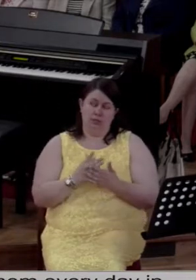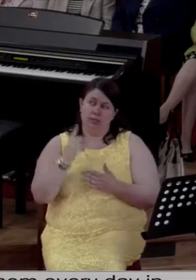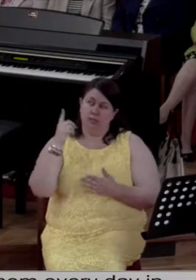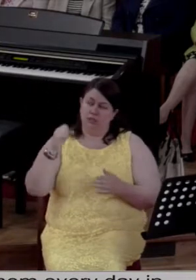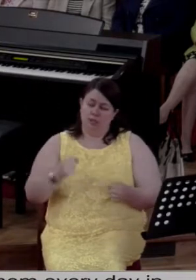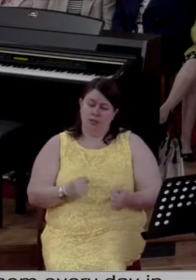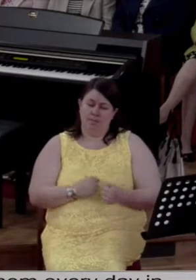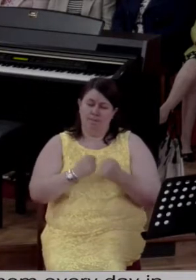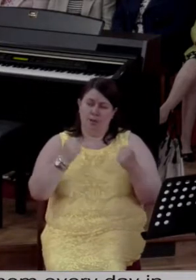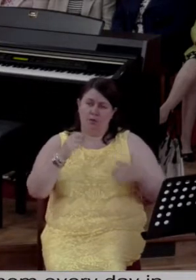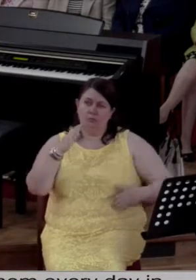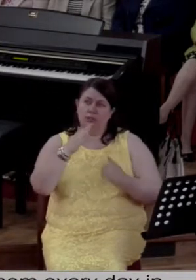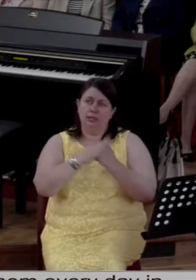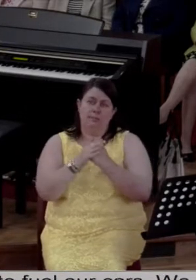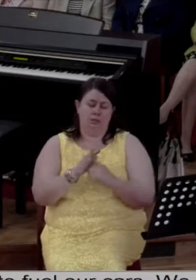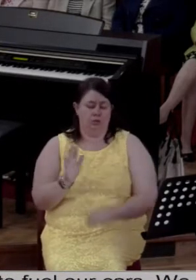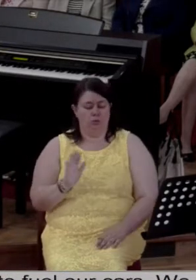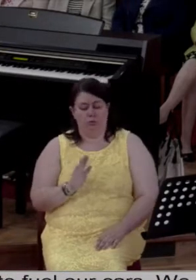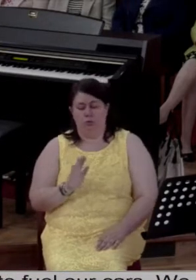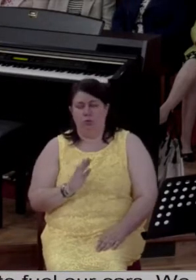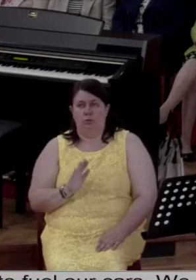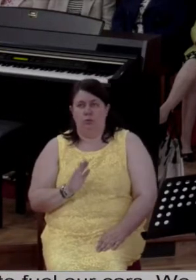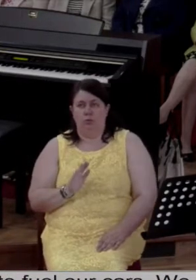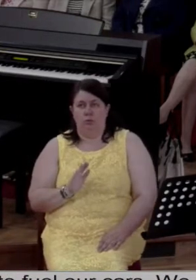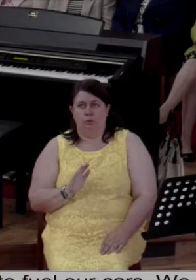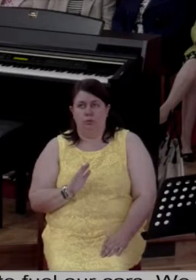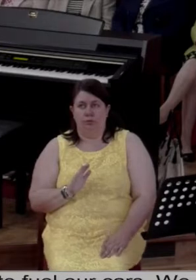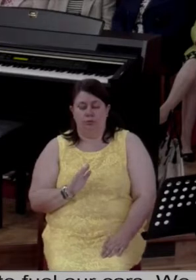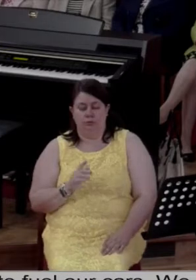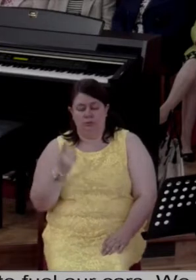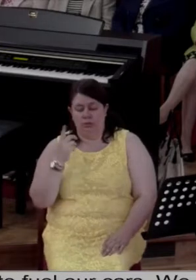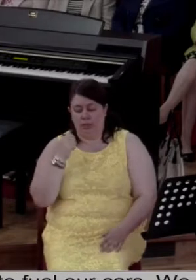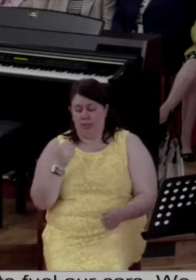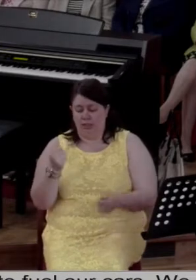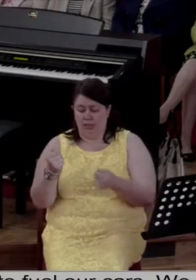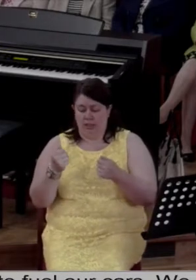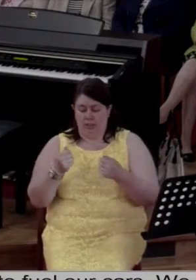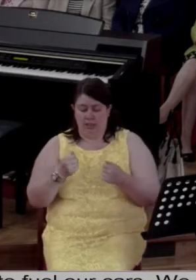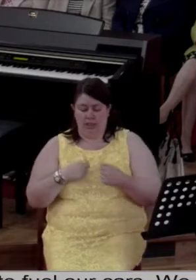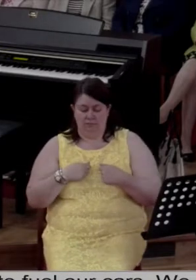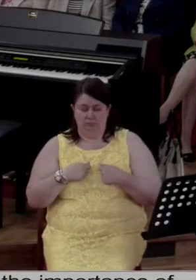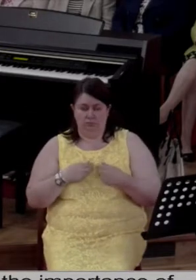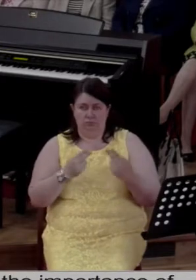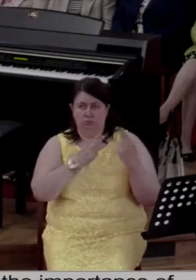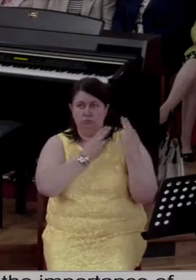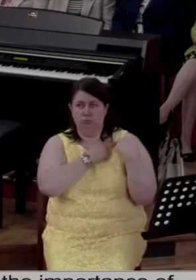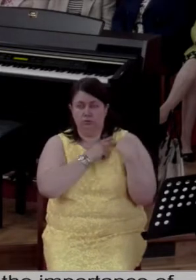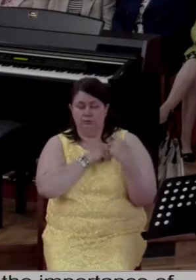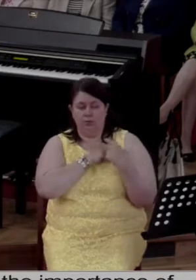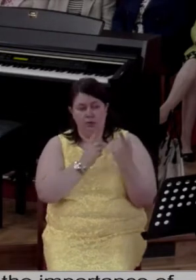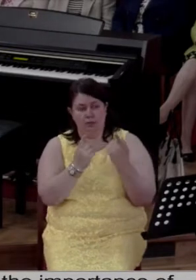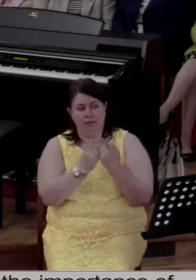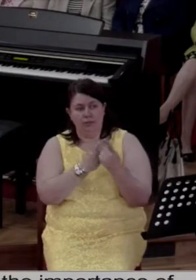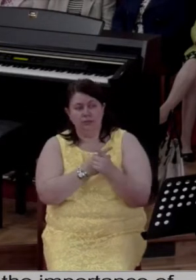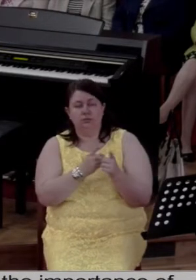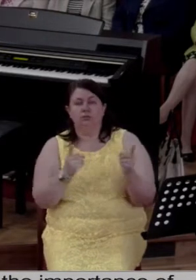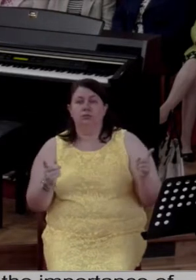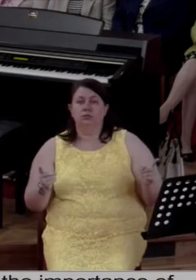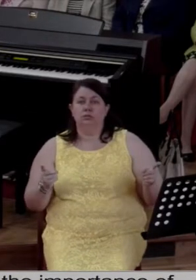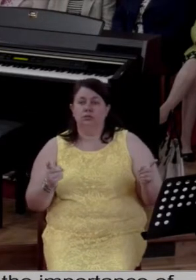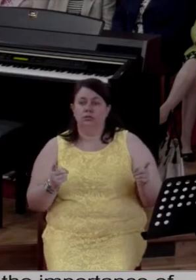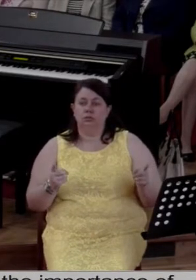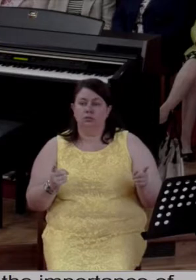any way at all. He gives us stewardship of these things, and we